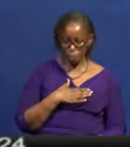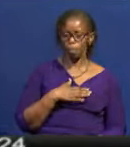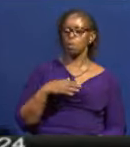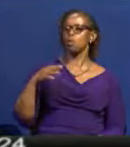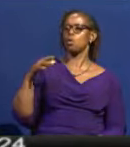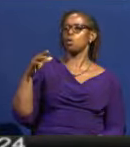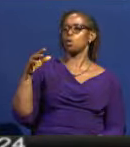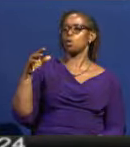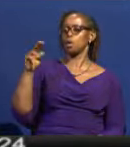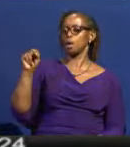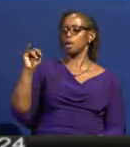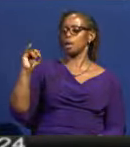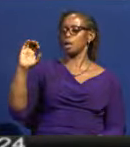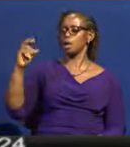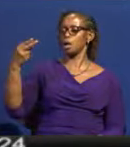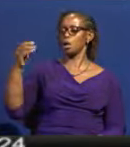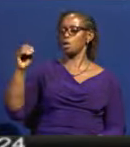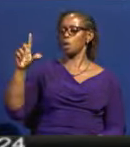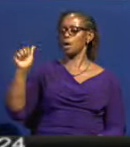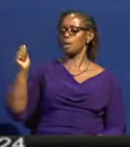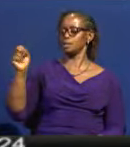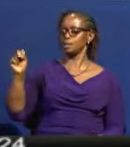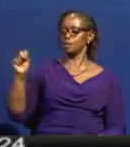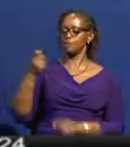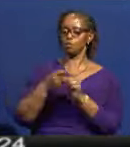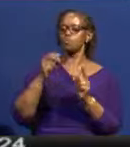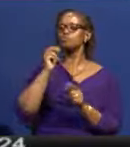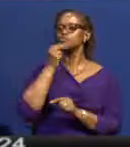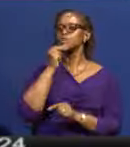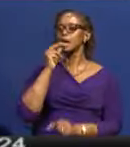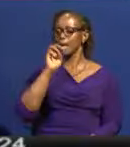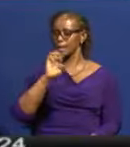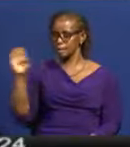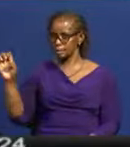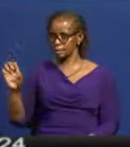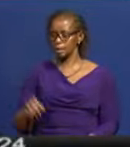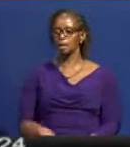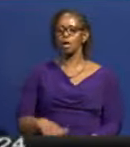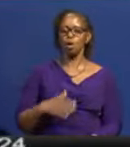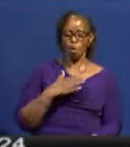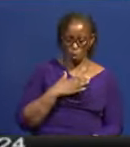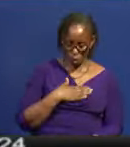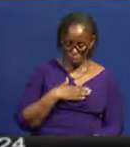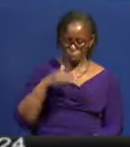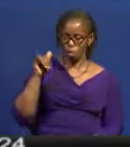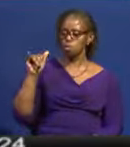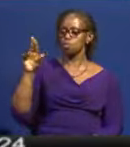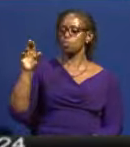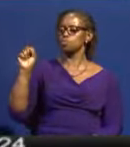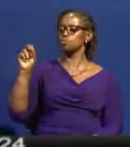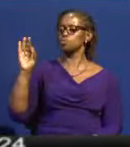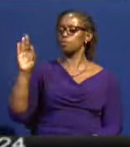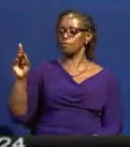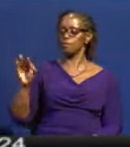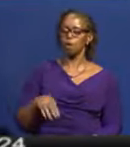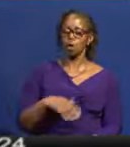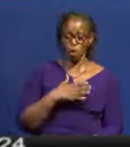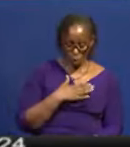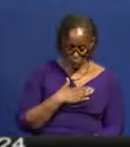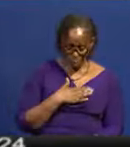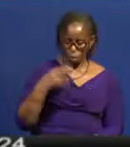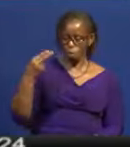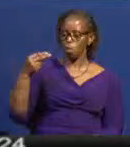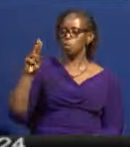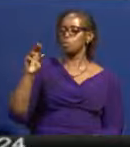Nicholas Gikor of Turkana East. Honorable Yusuf Mohamed. Honorable Abdigadir